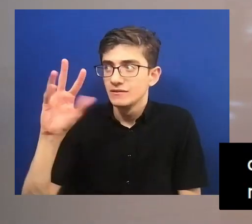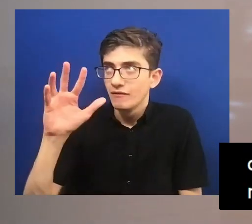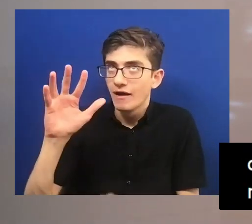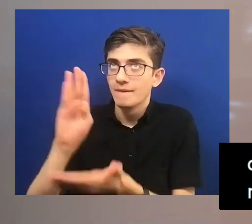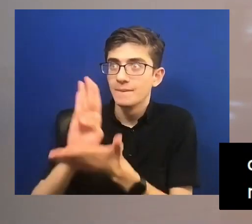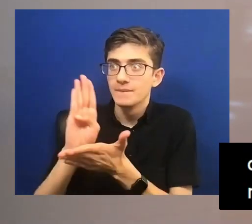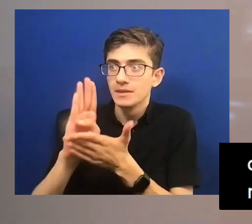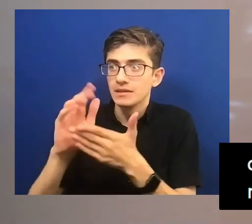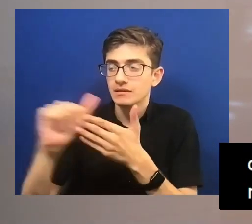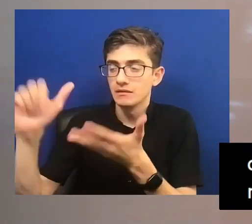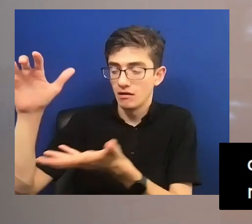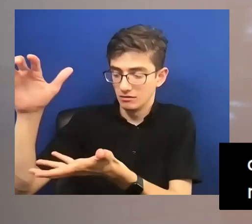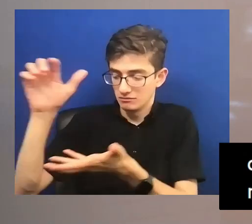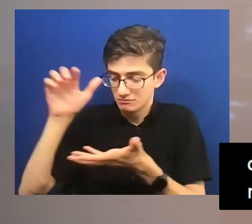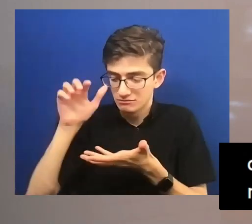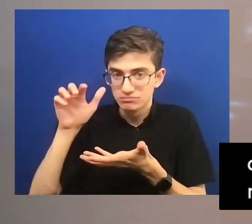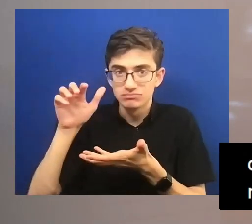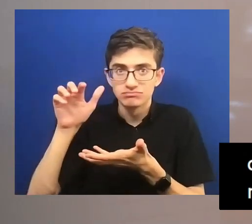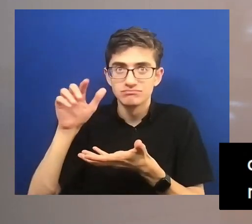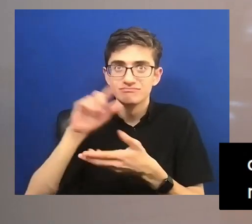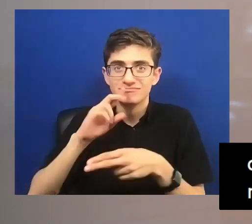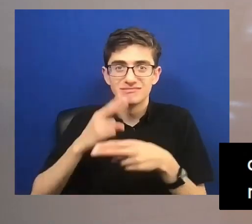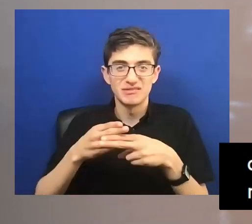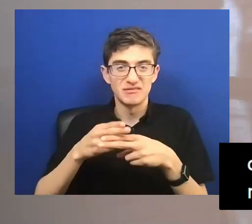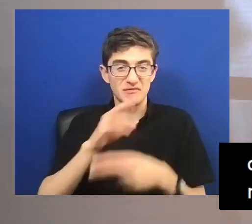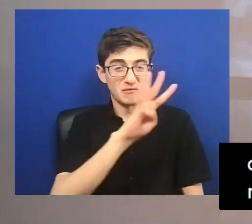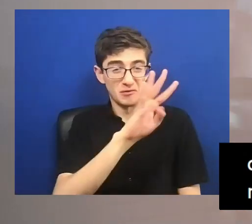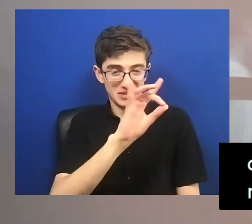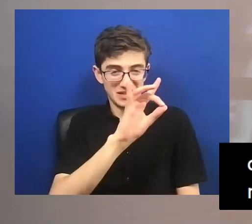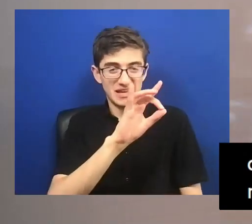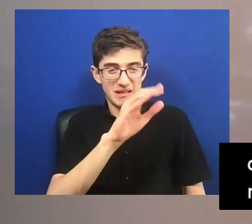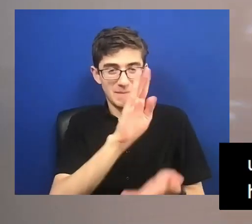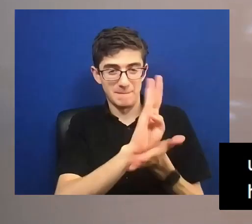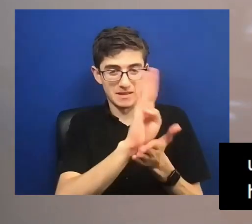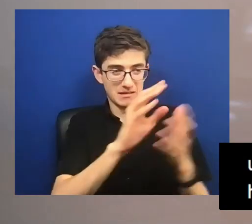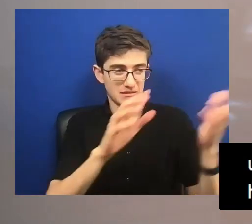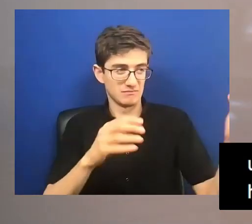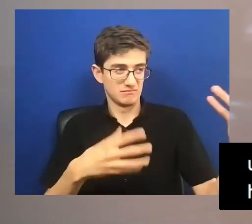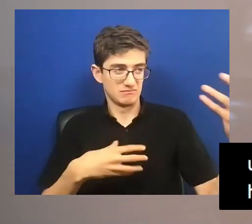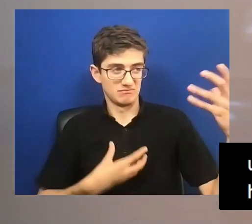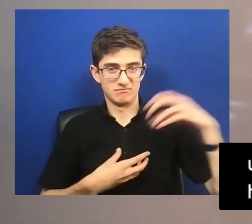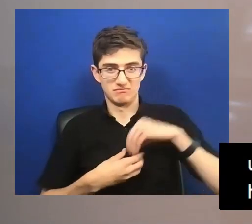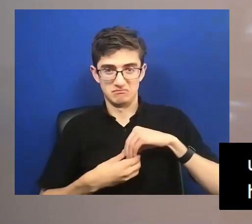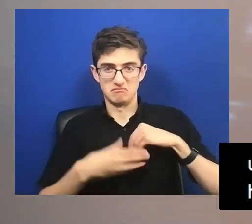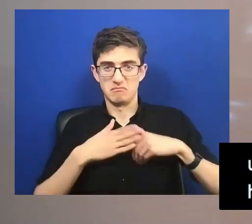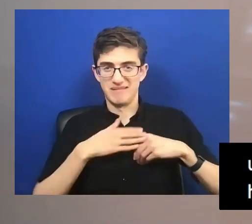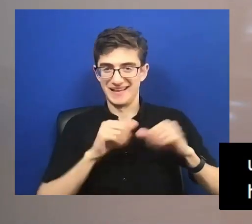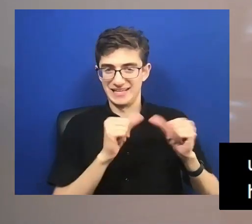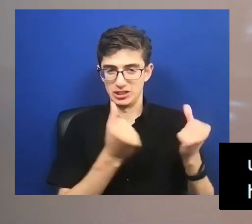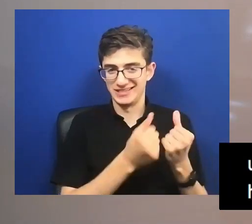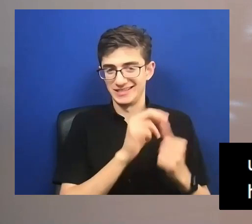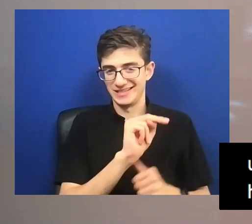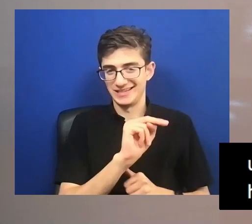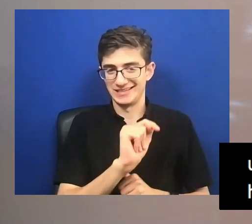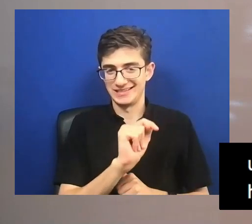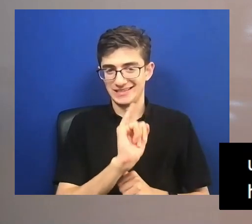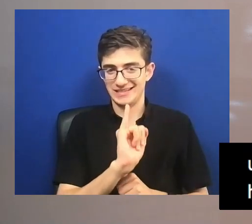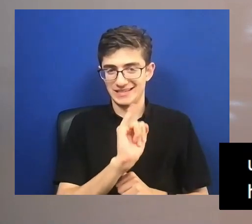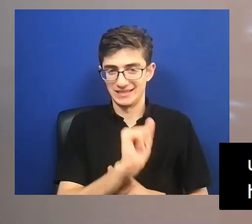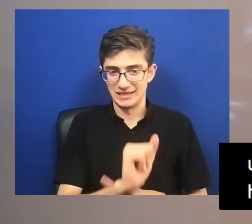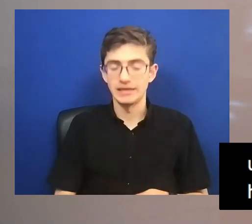have mentioned. $48 billion are coming through my agency, NTIA, to New York